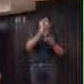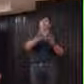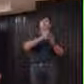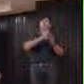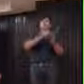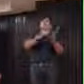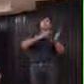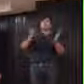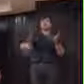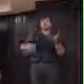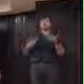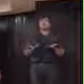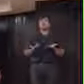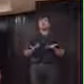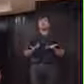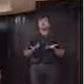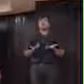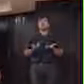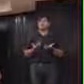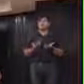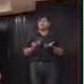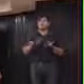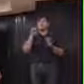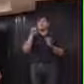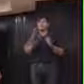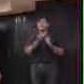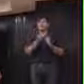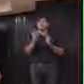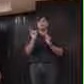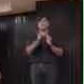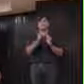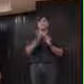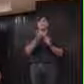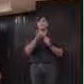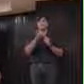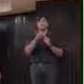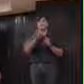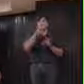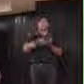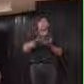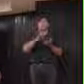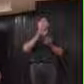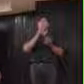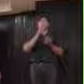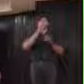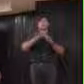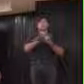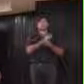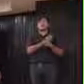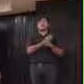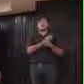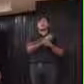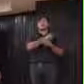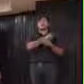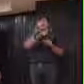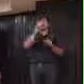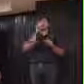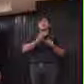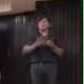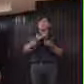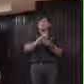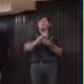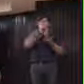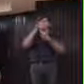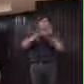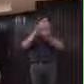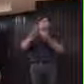be shoved under a carpet, has sort of, laid Nehru open to